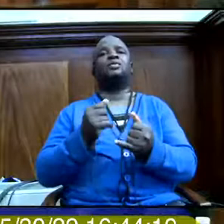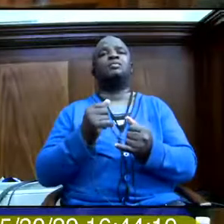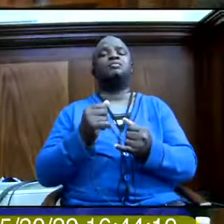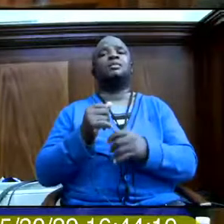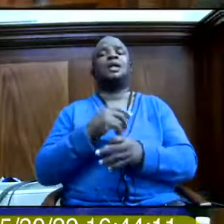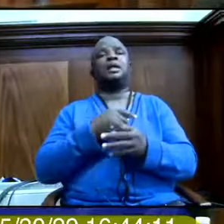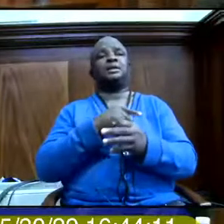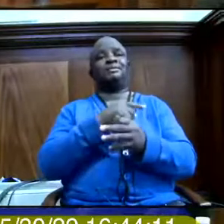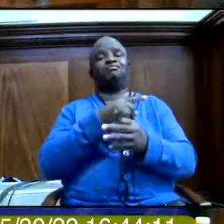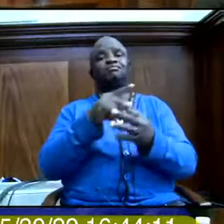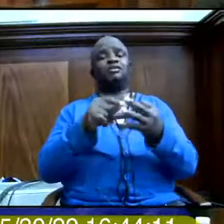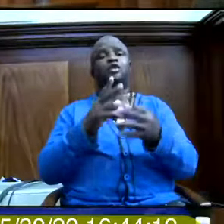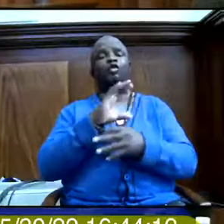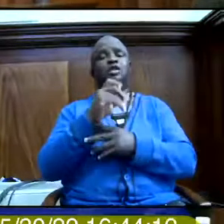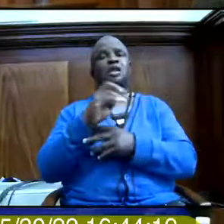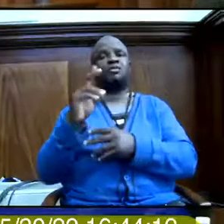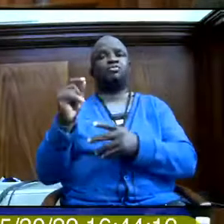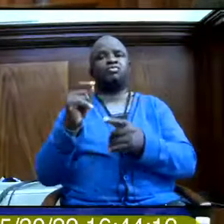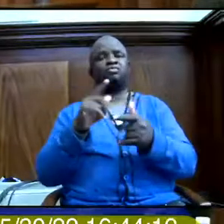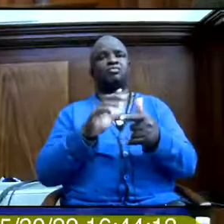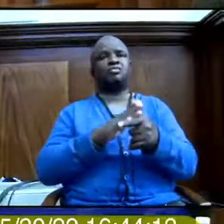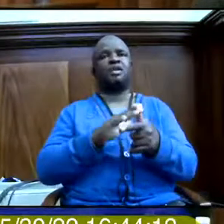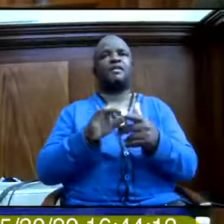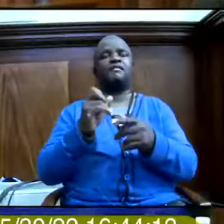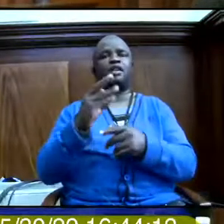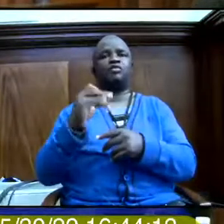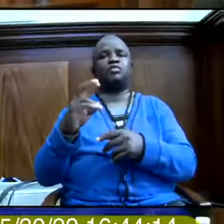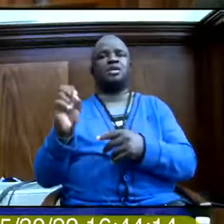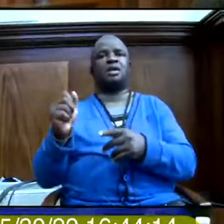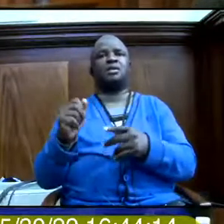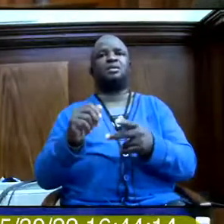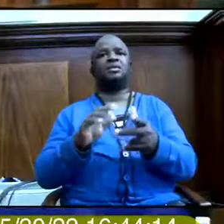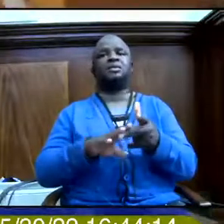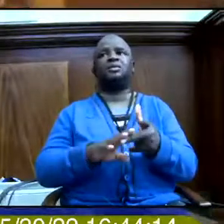federations cossatu fedusa